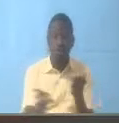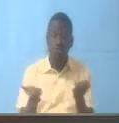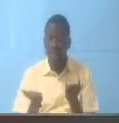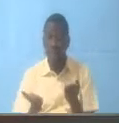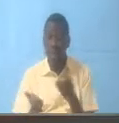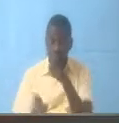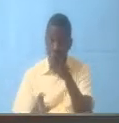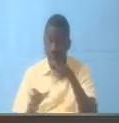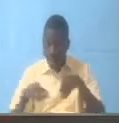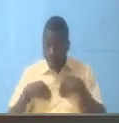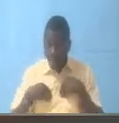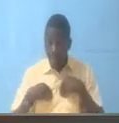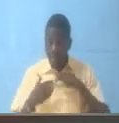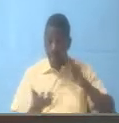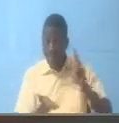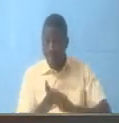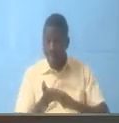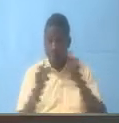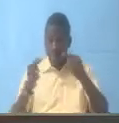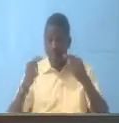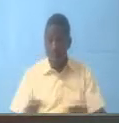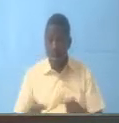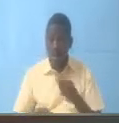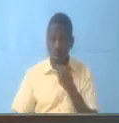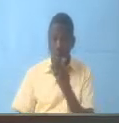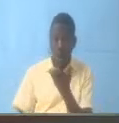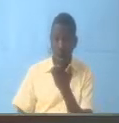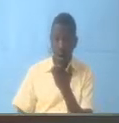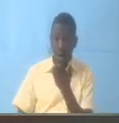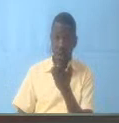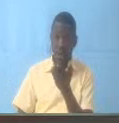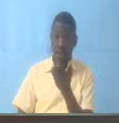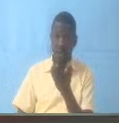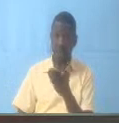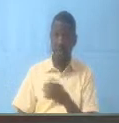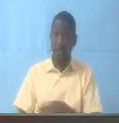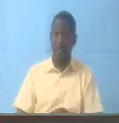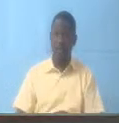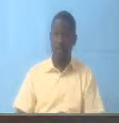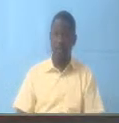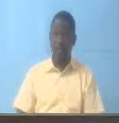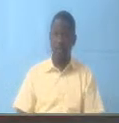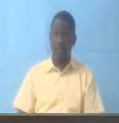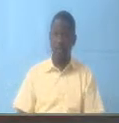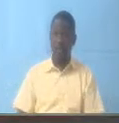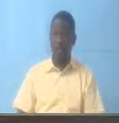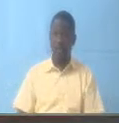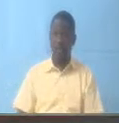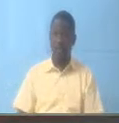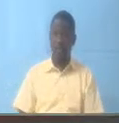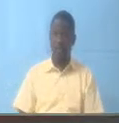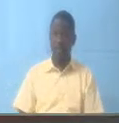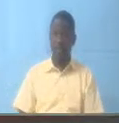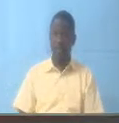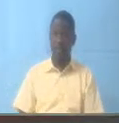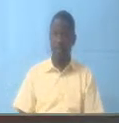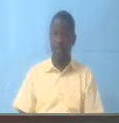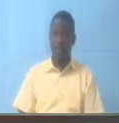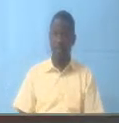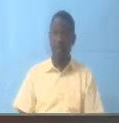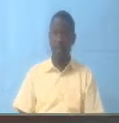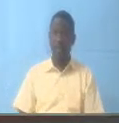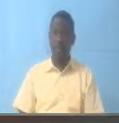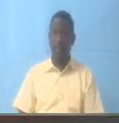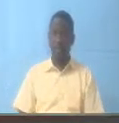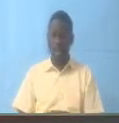jox ndigal pour ñu fetel taalibe yi ndax kàddoom ni nga ko toon di ngeen doon jël en ko président bi. Yeah, if we believe that